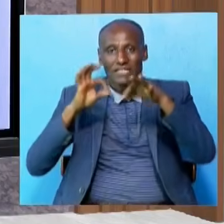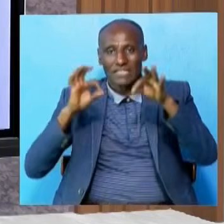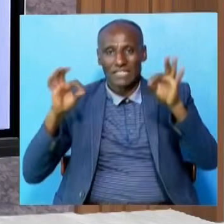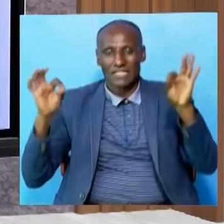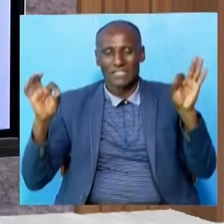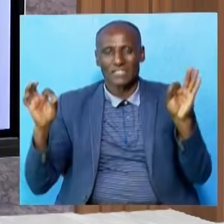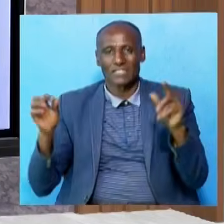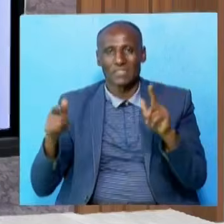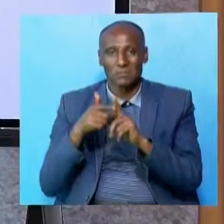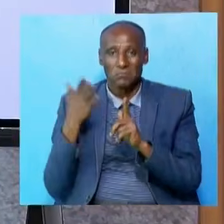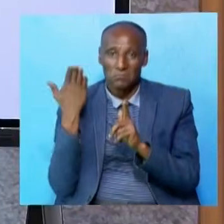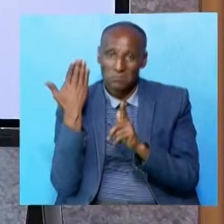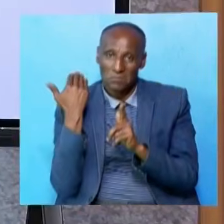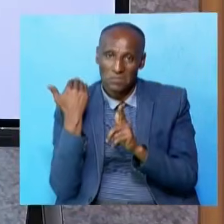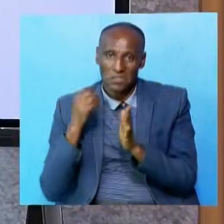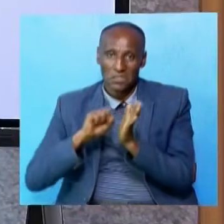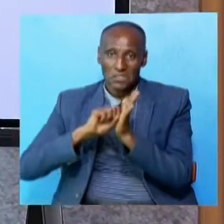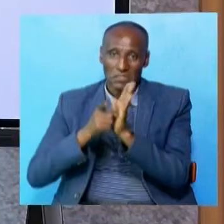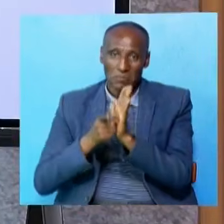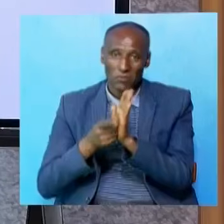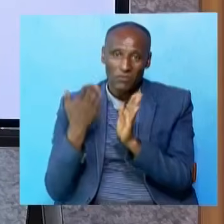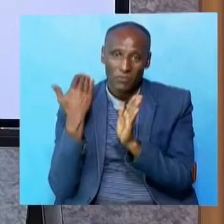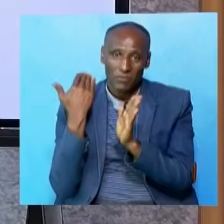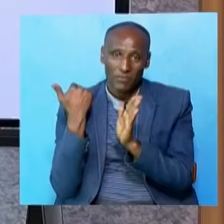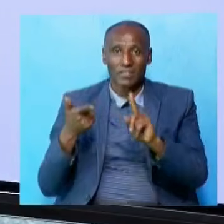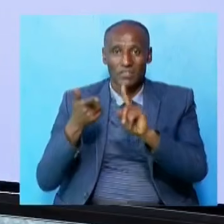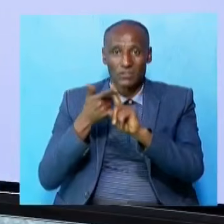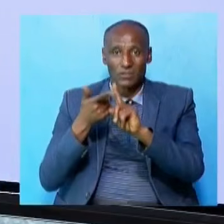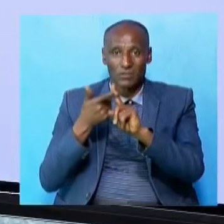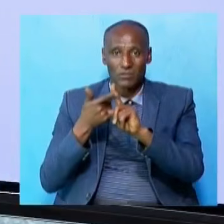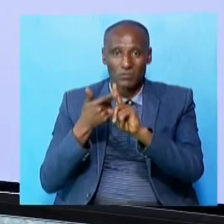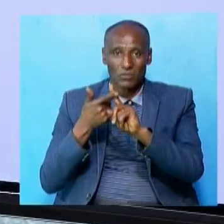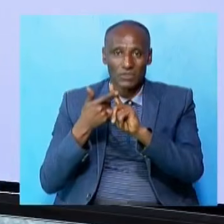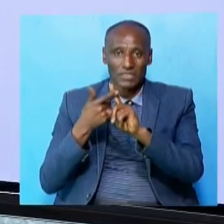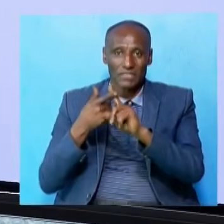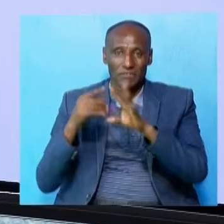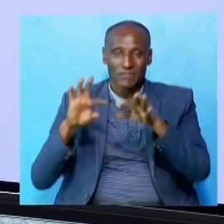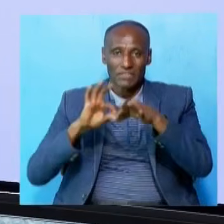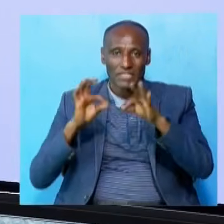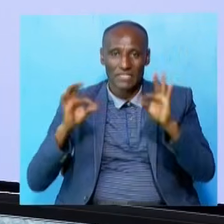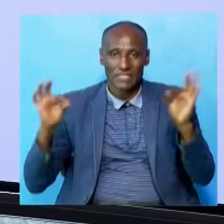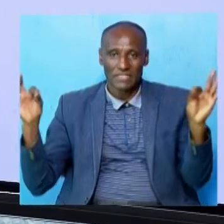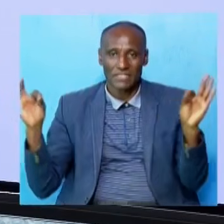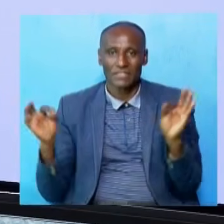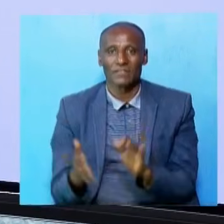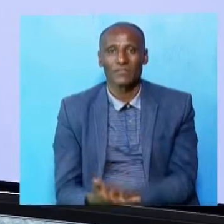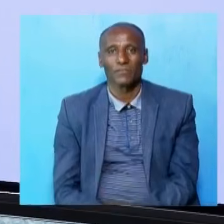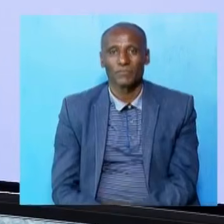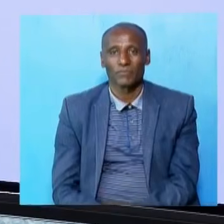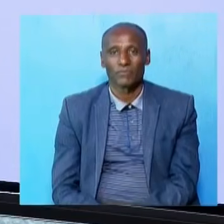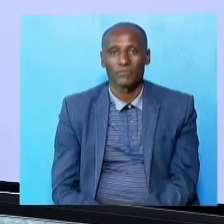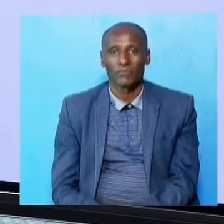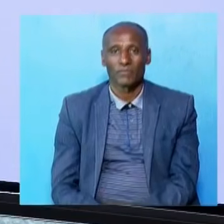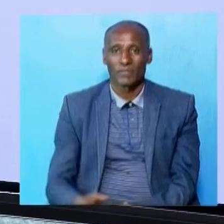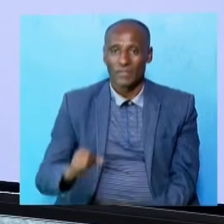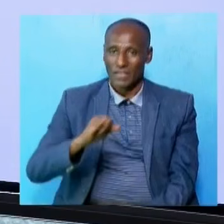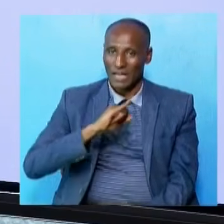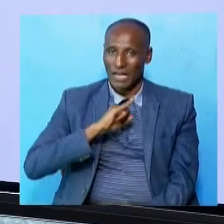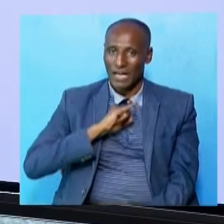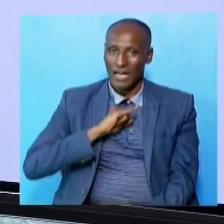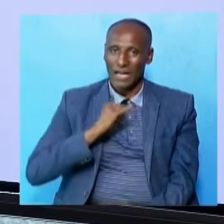what we were doing here. What were we making here? We were making what? Positive sentences. Yes? I was